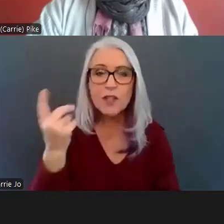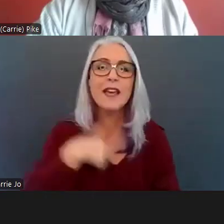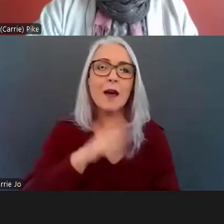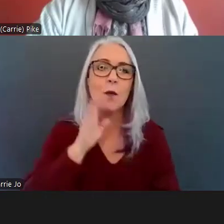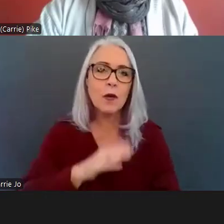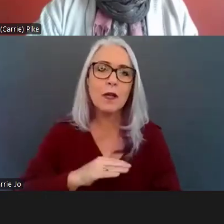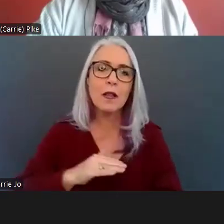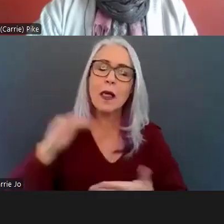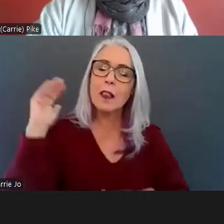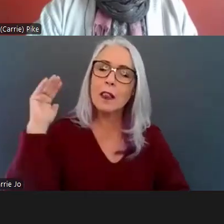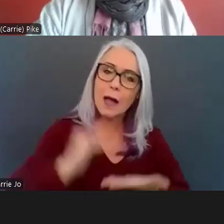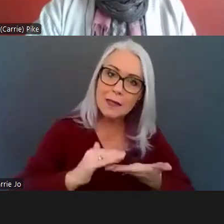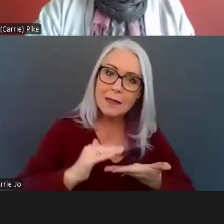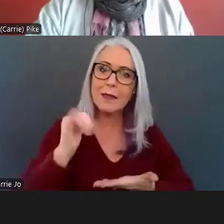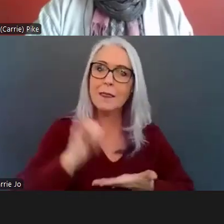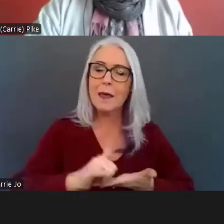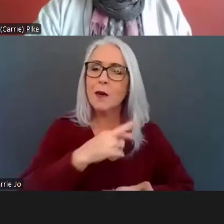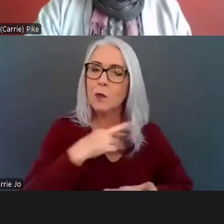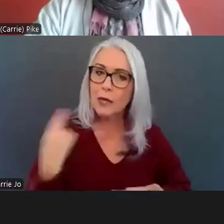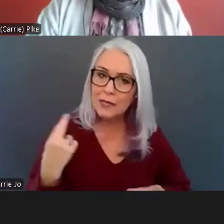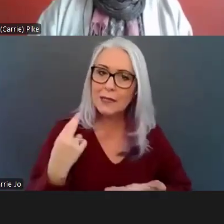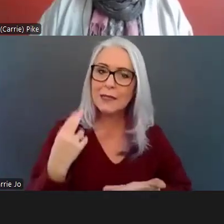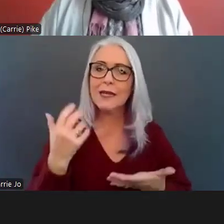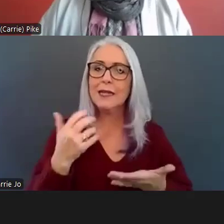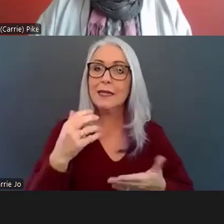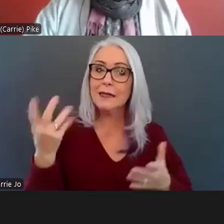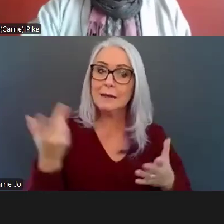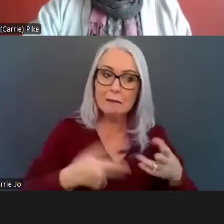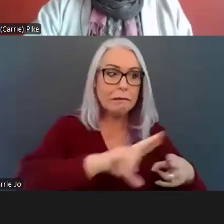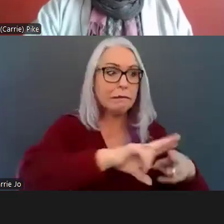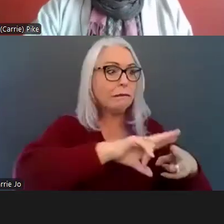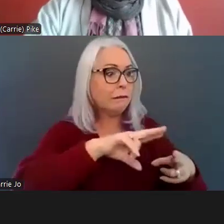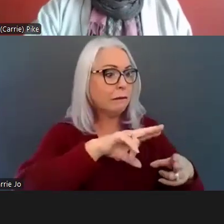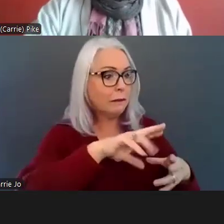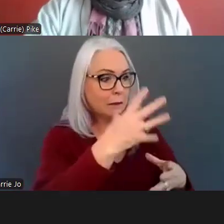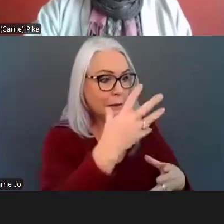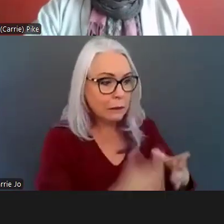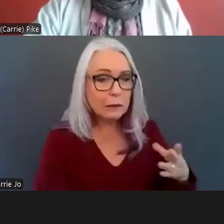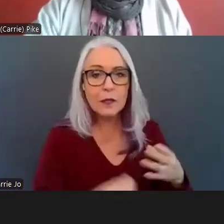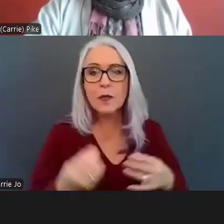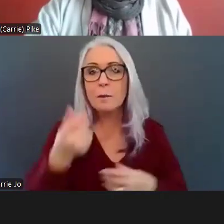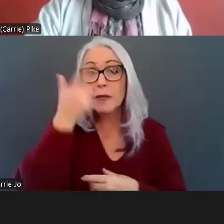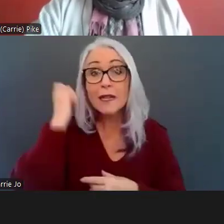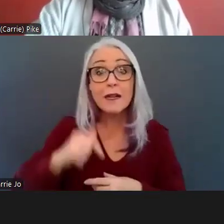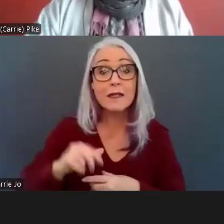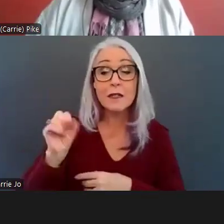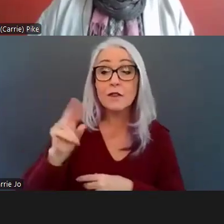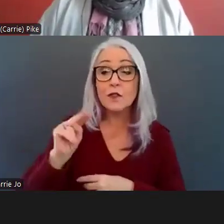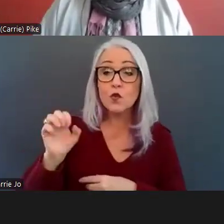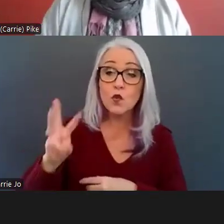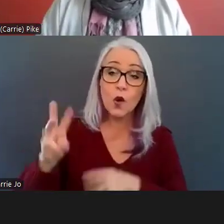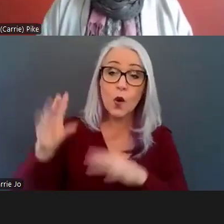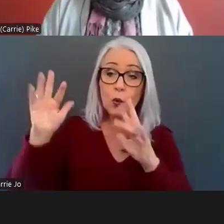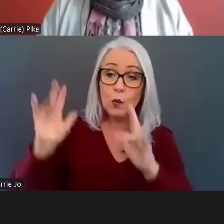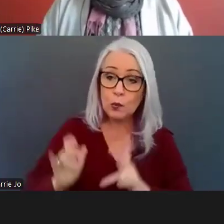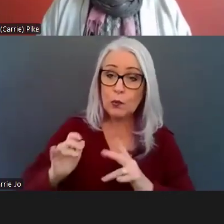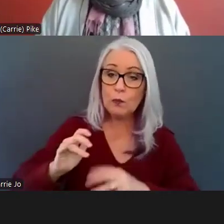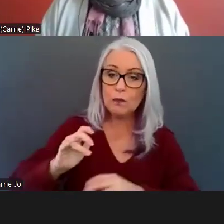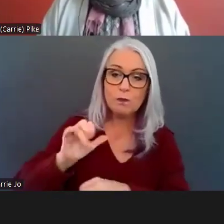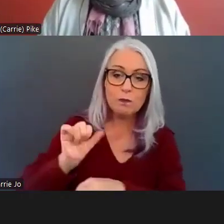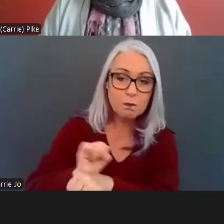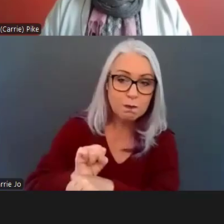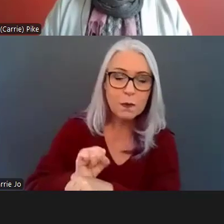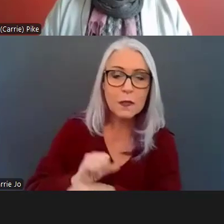and offset some of that increased loss due to snowpack, as well as the